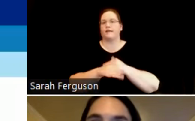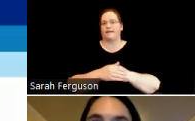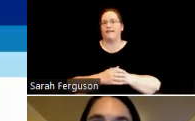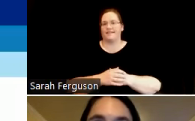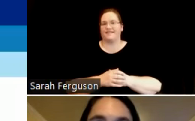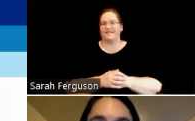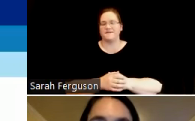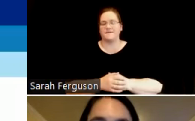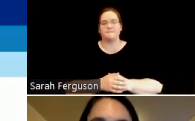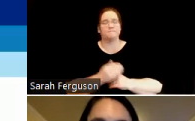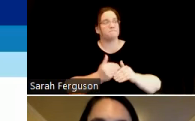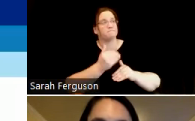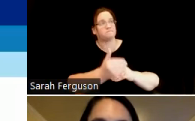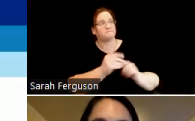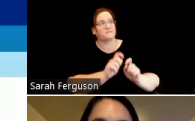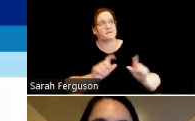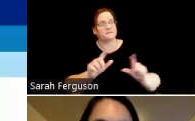Next slide, please.